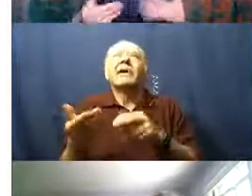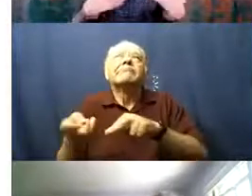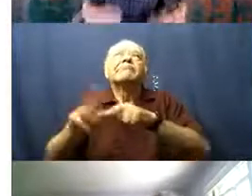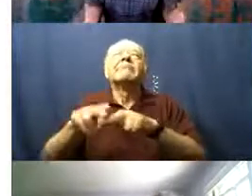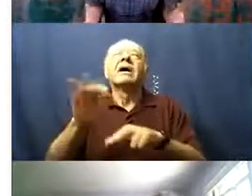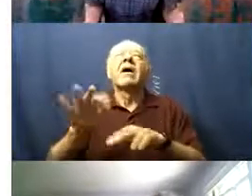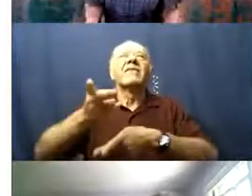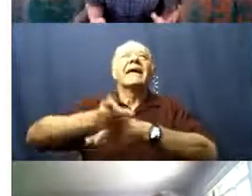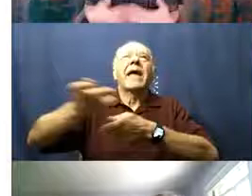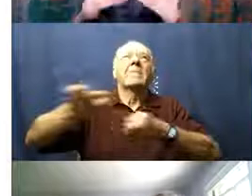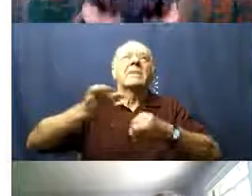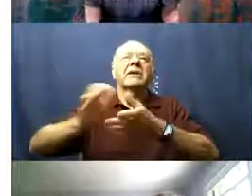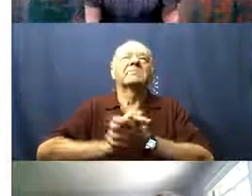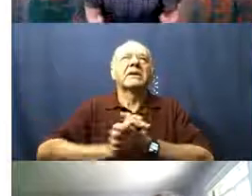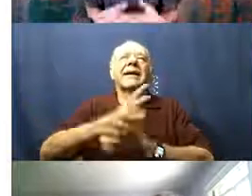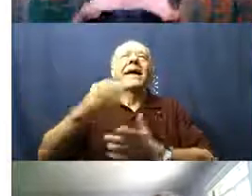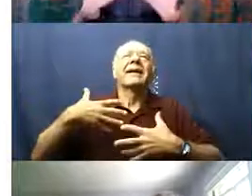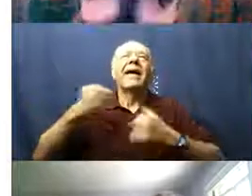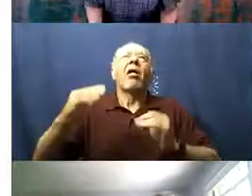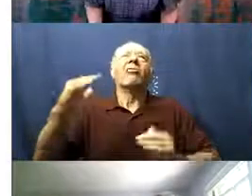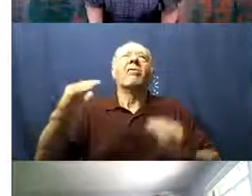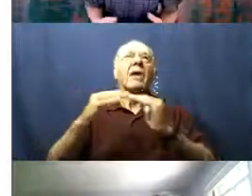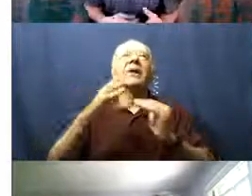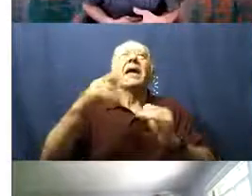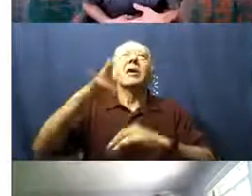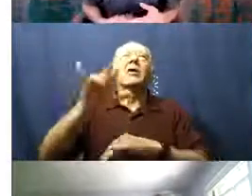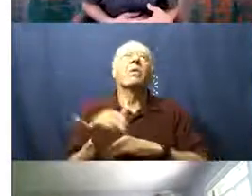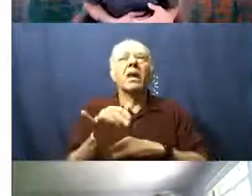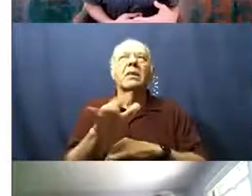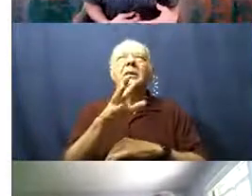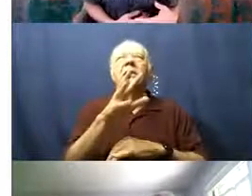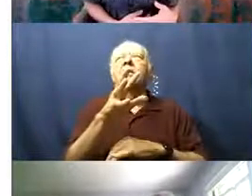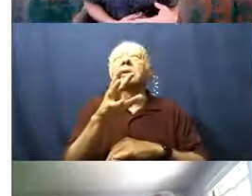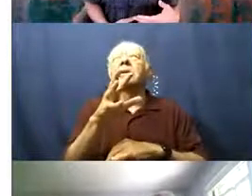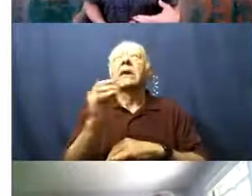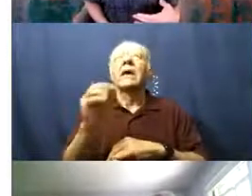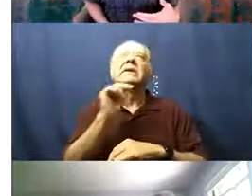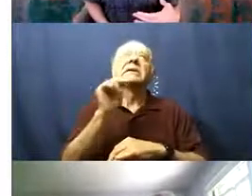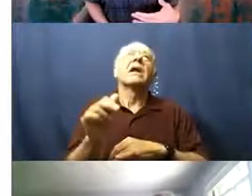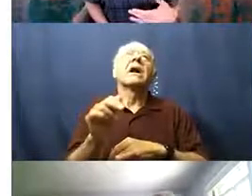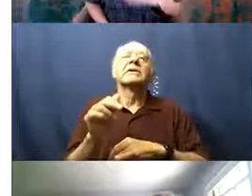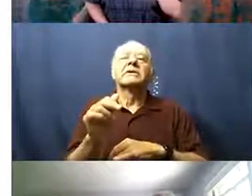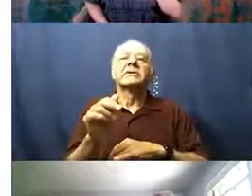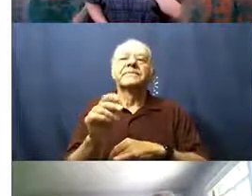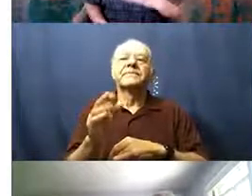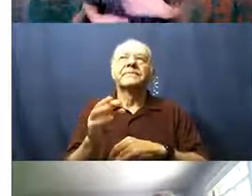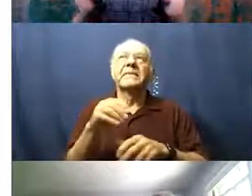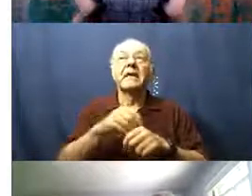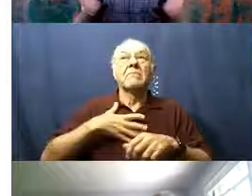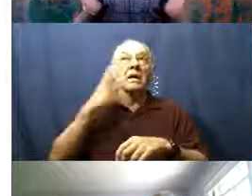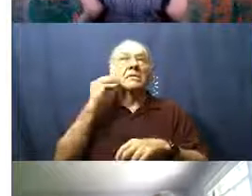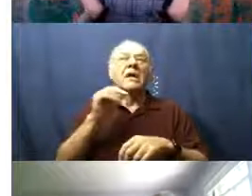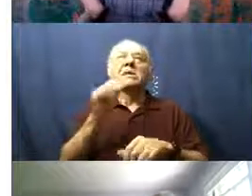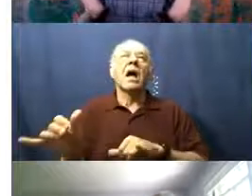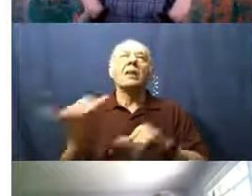of care management and health equity and quality. And it's not in my experience like the